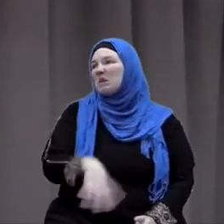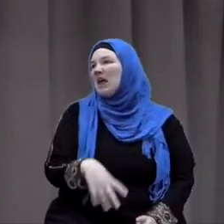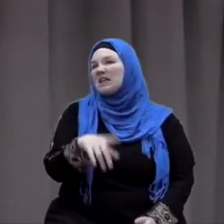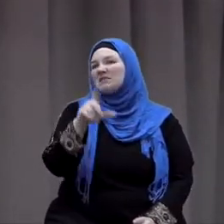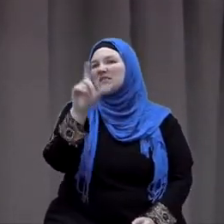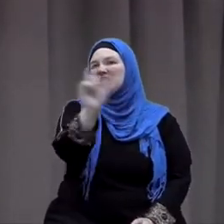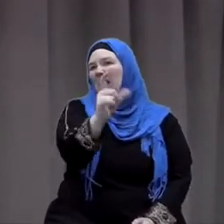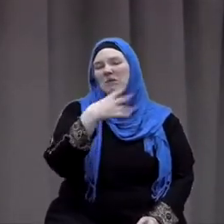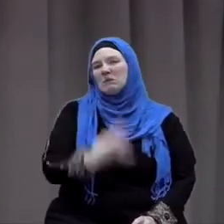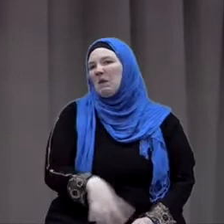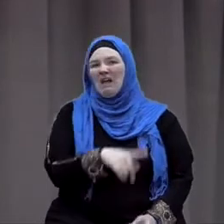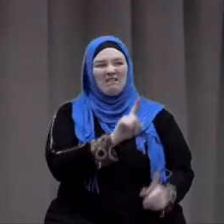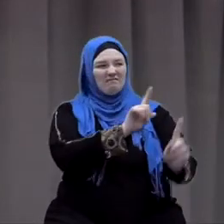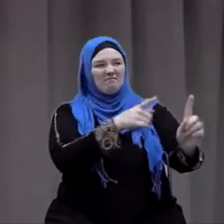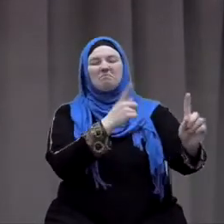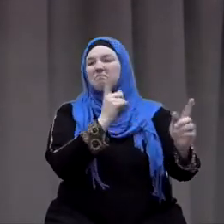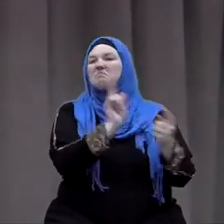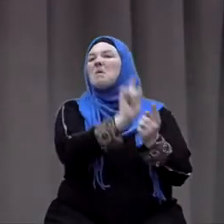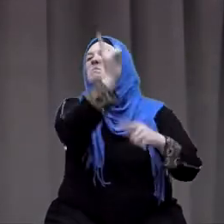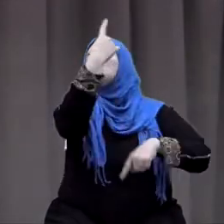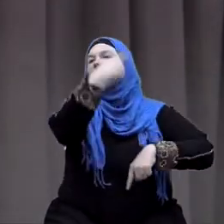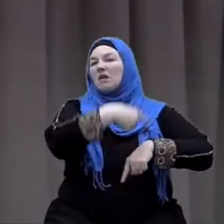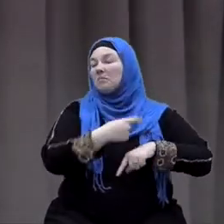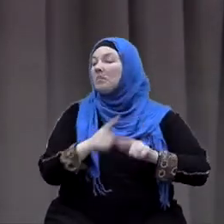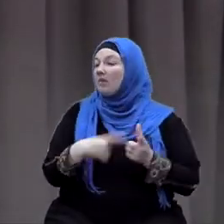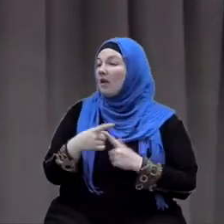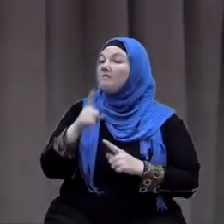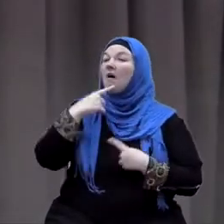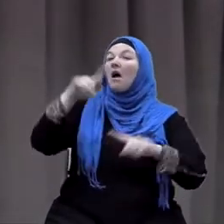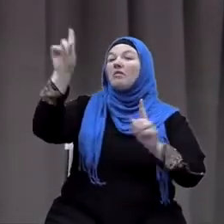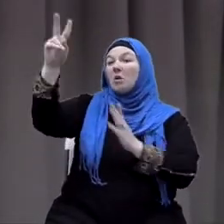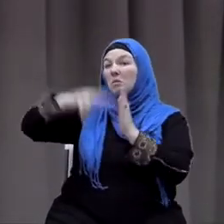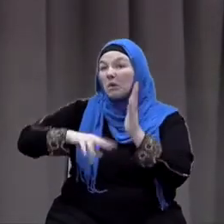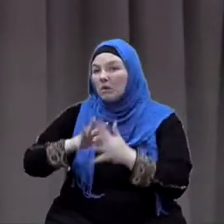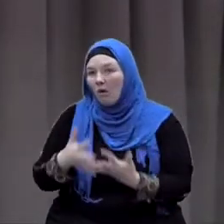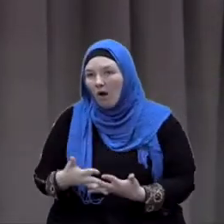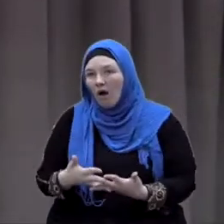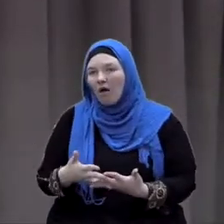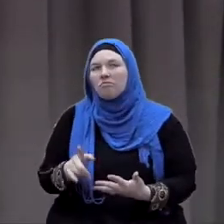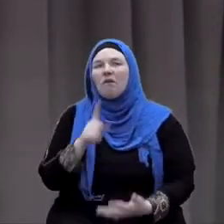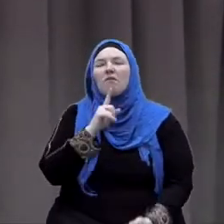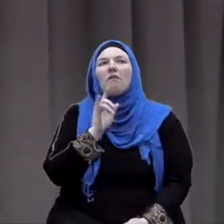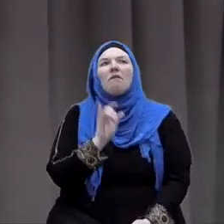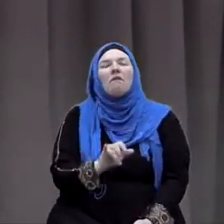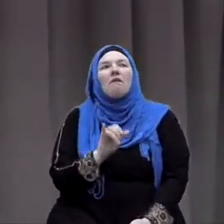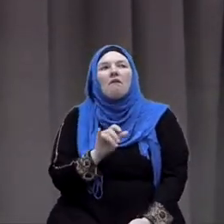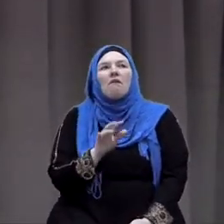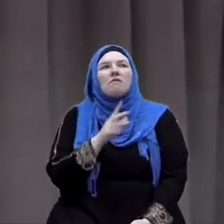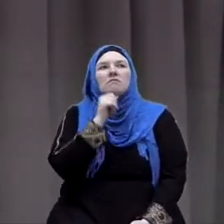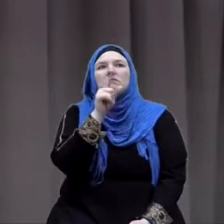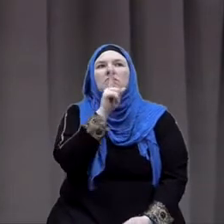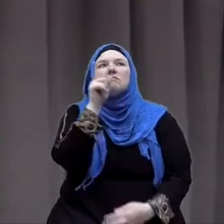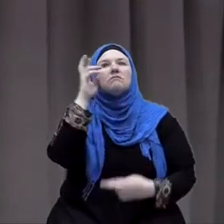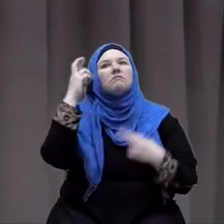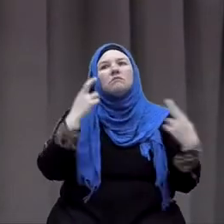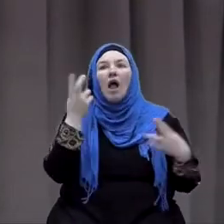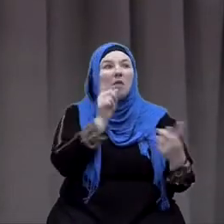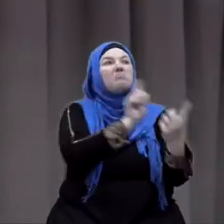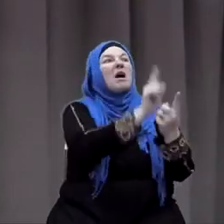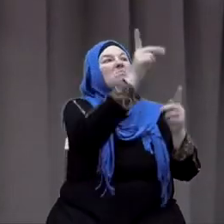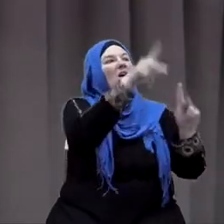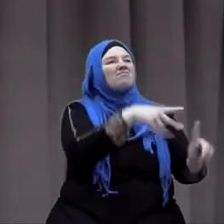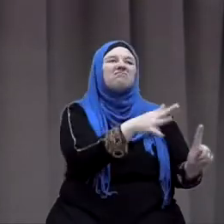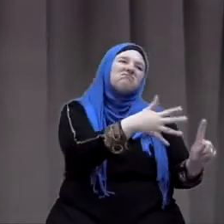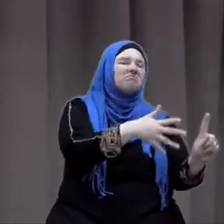Muslim. And alhamdulillah, by and large, Muslims are generous. Muslims, by